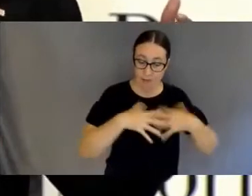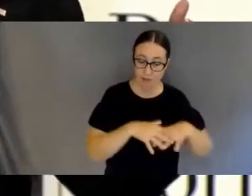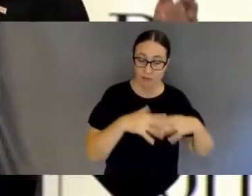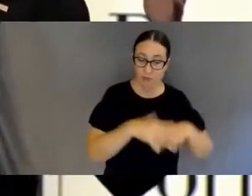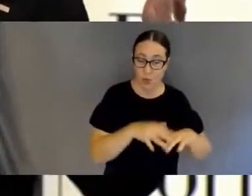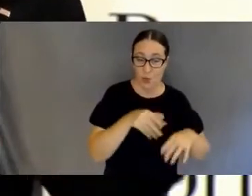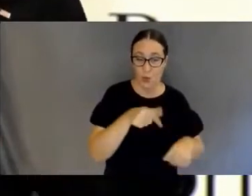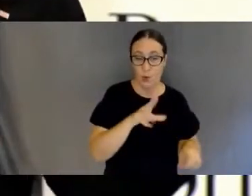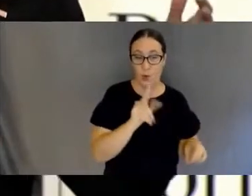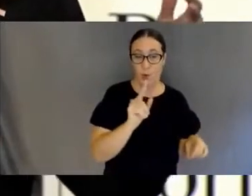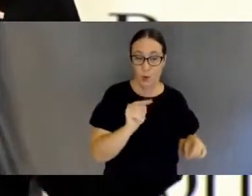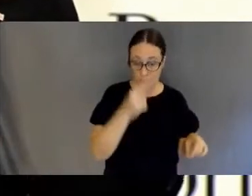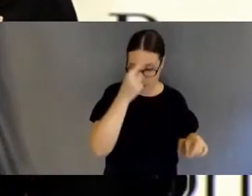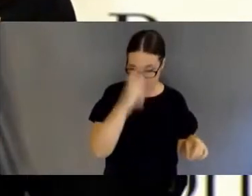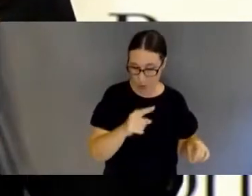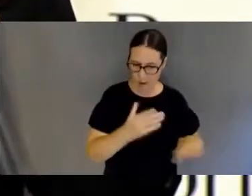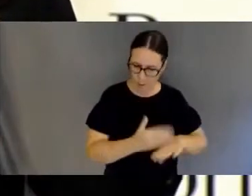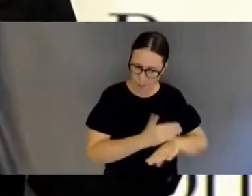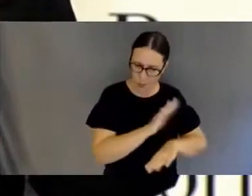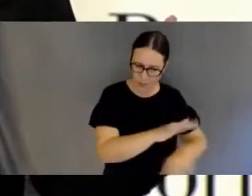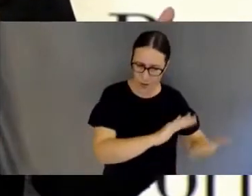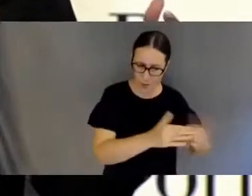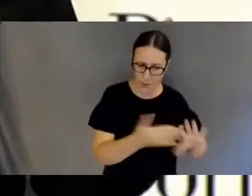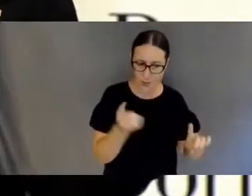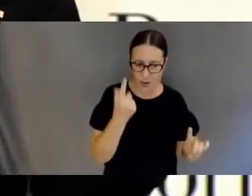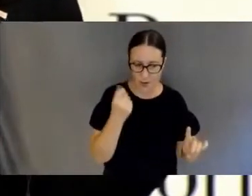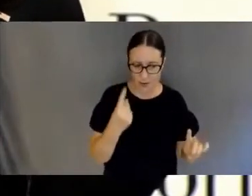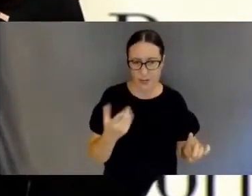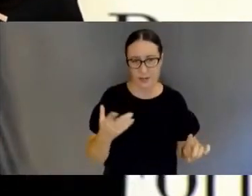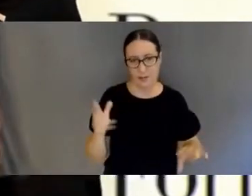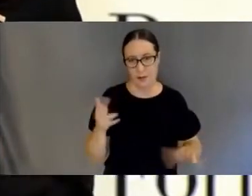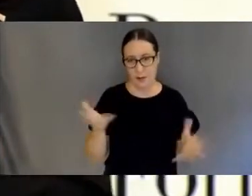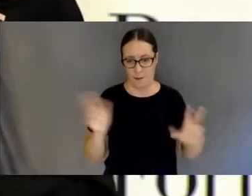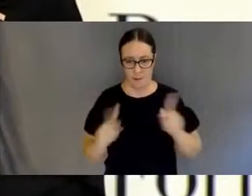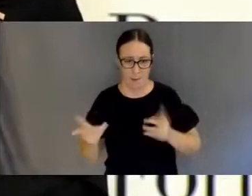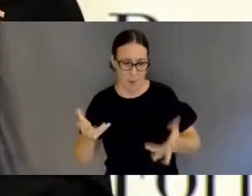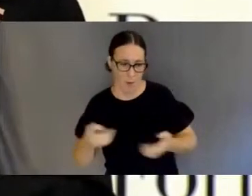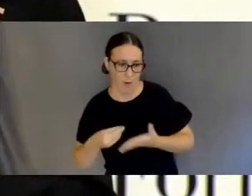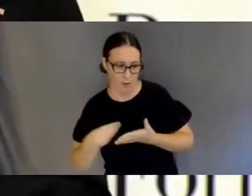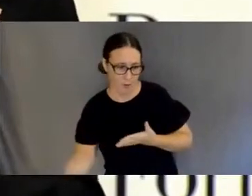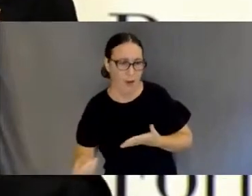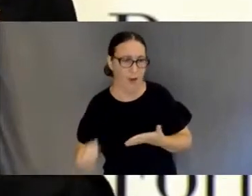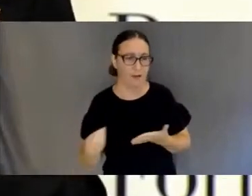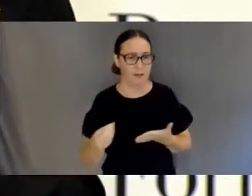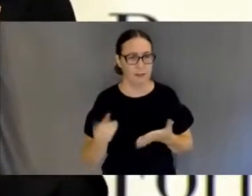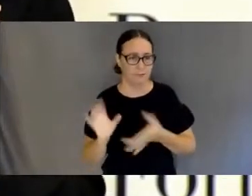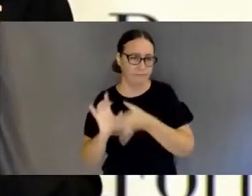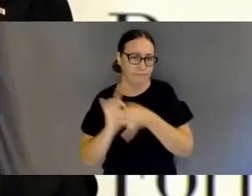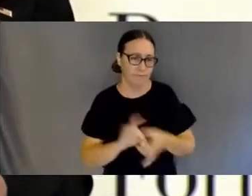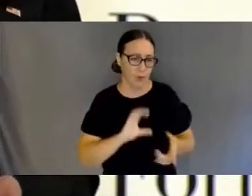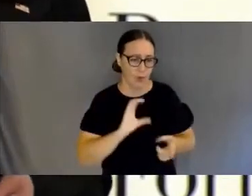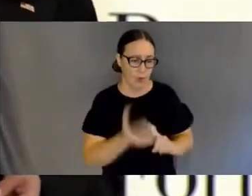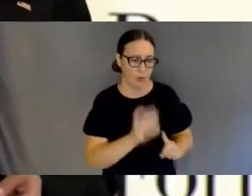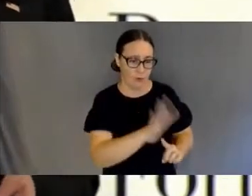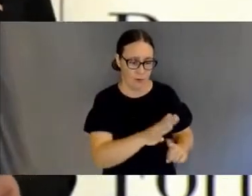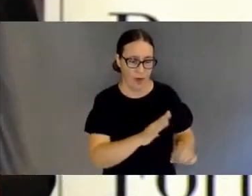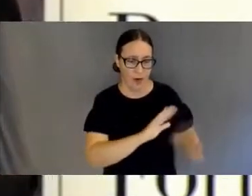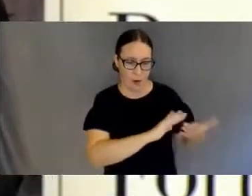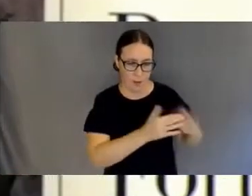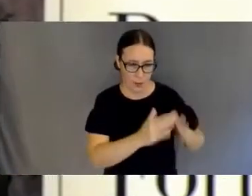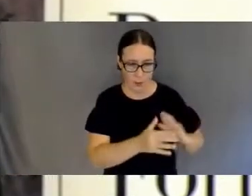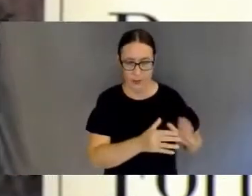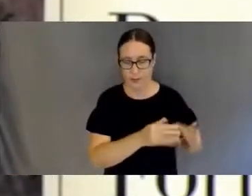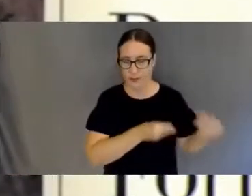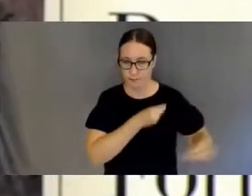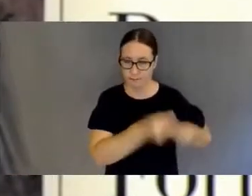market for it based on the culture and traditions of those communities, and who needed a community